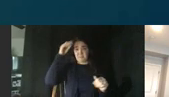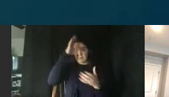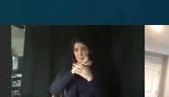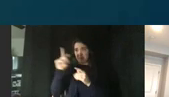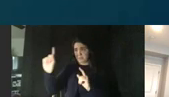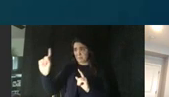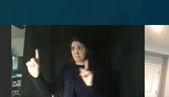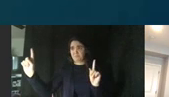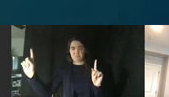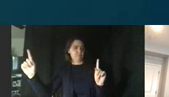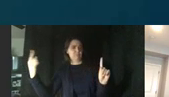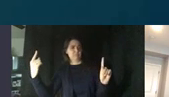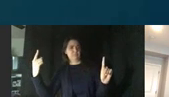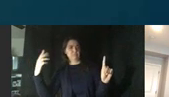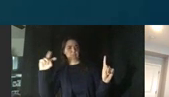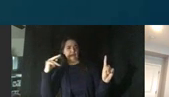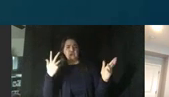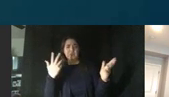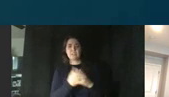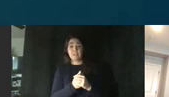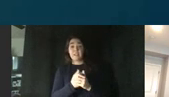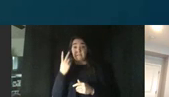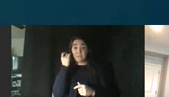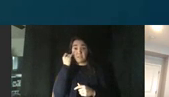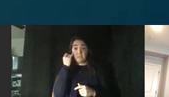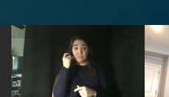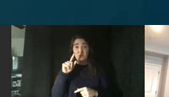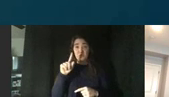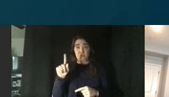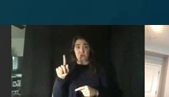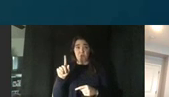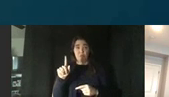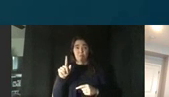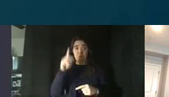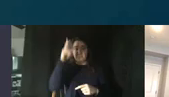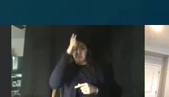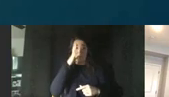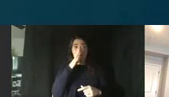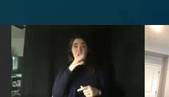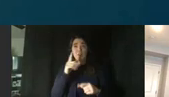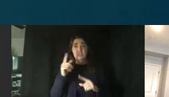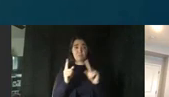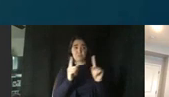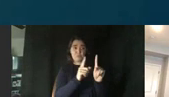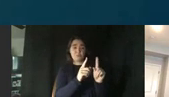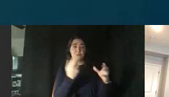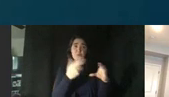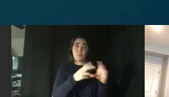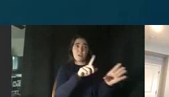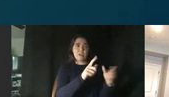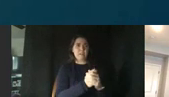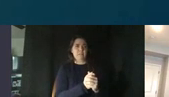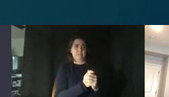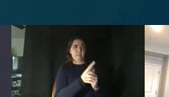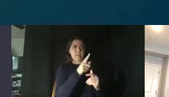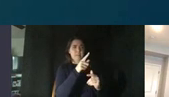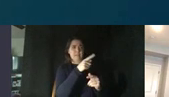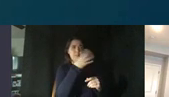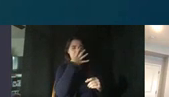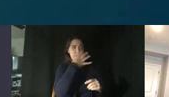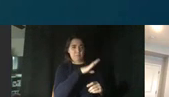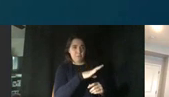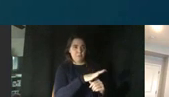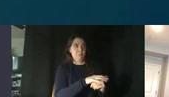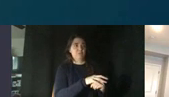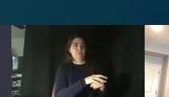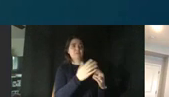with my parents without me, how they would be treated and how they would ignore them and talk to him. And